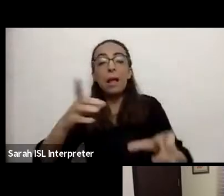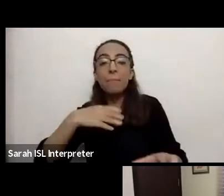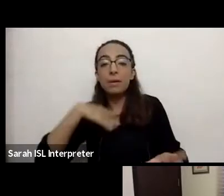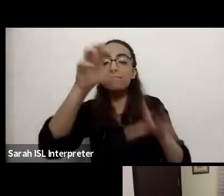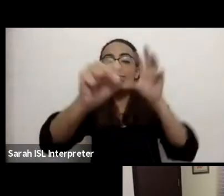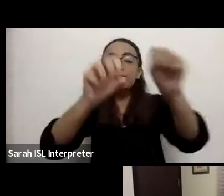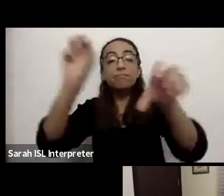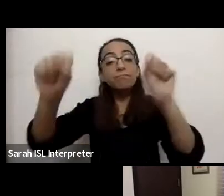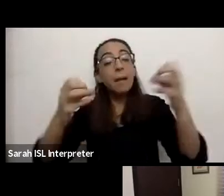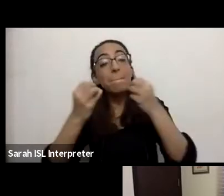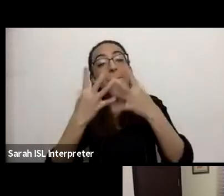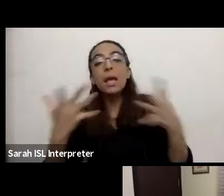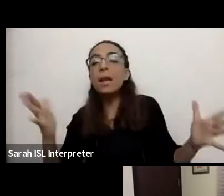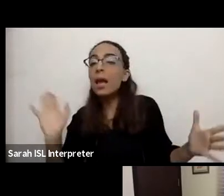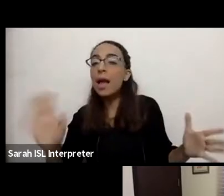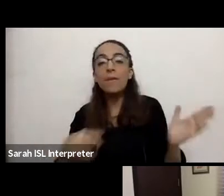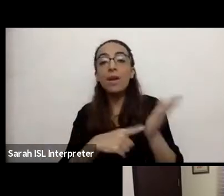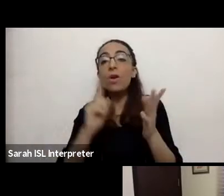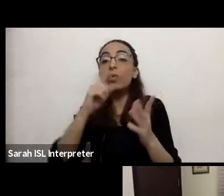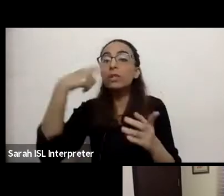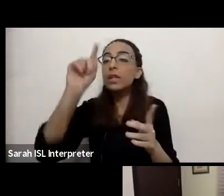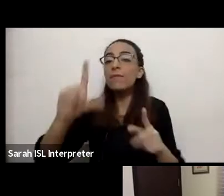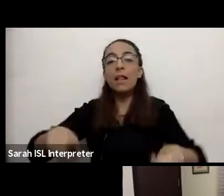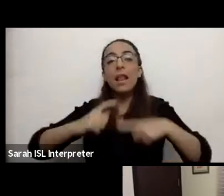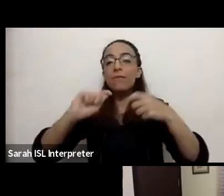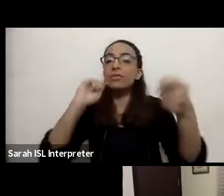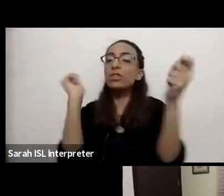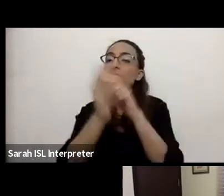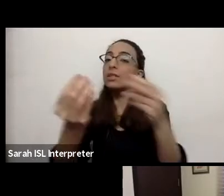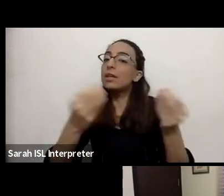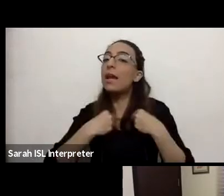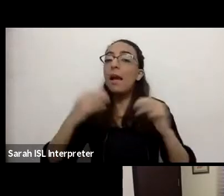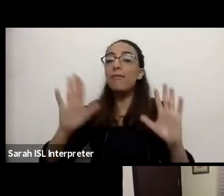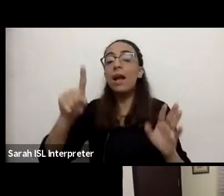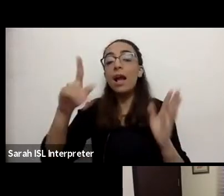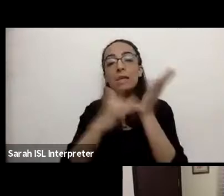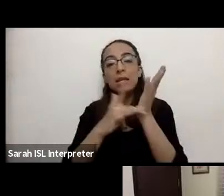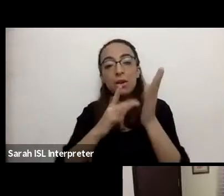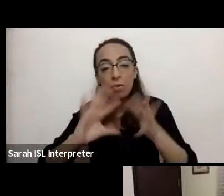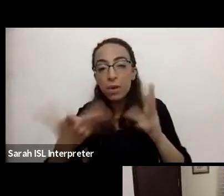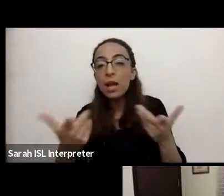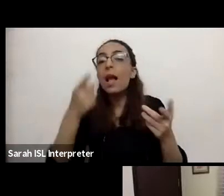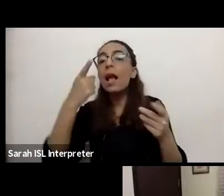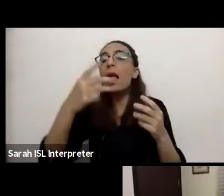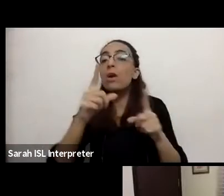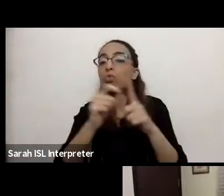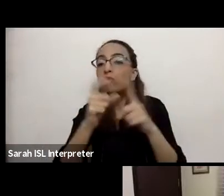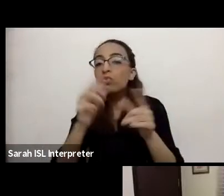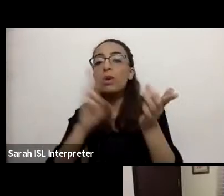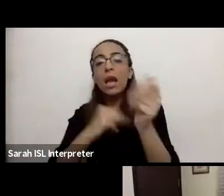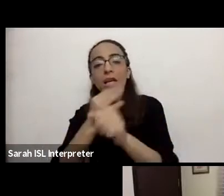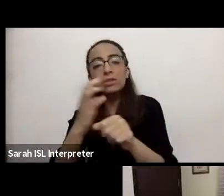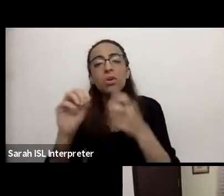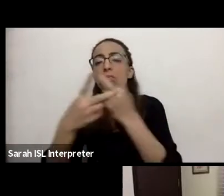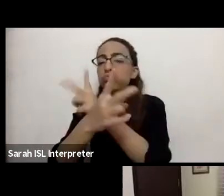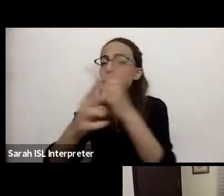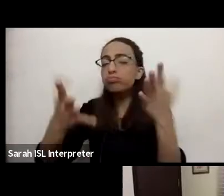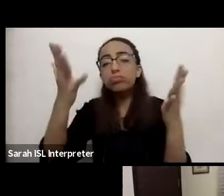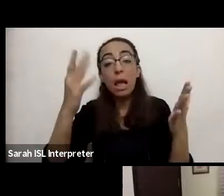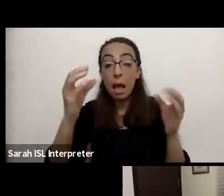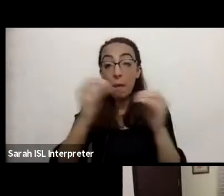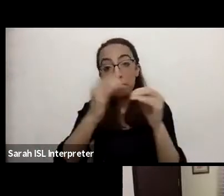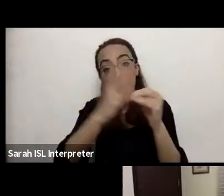are the change makers. And this is no more limited to the big metro cities like